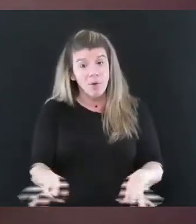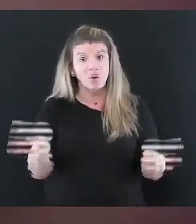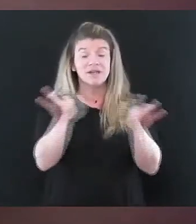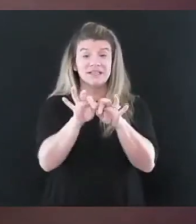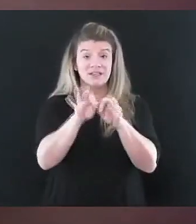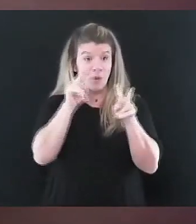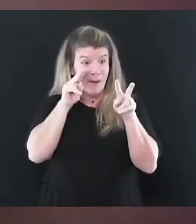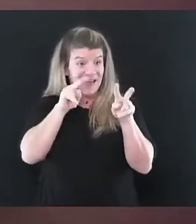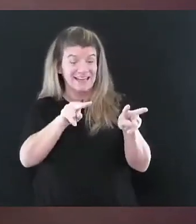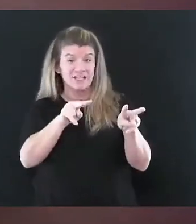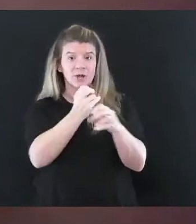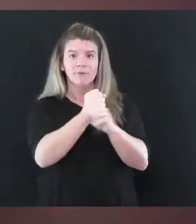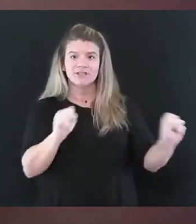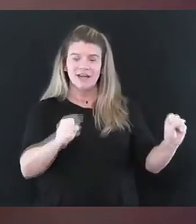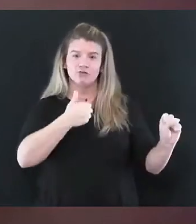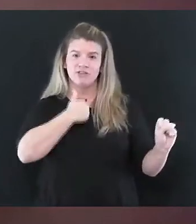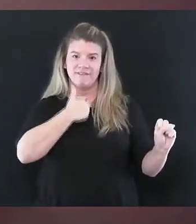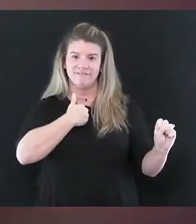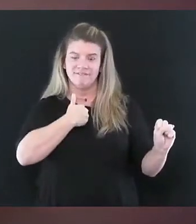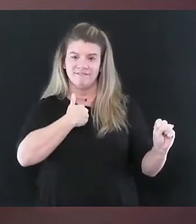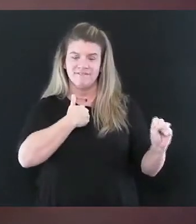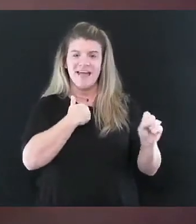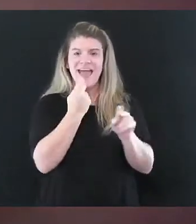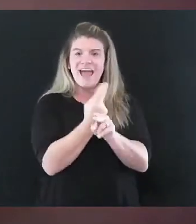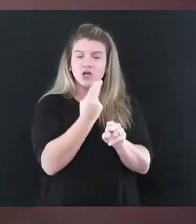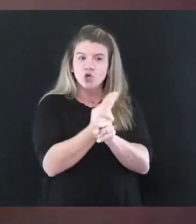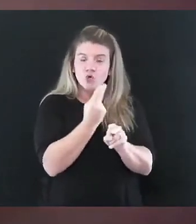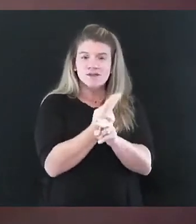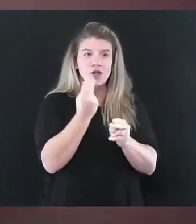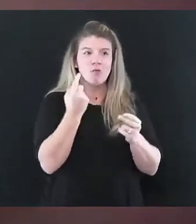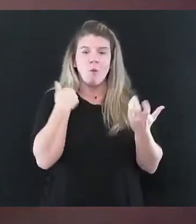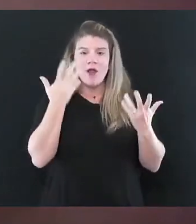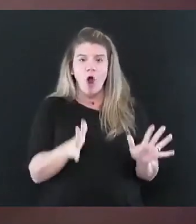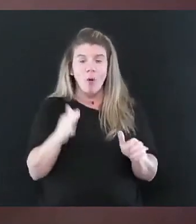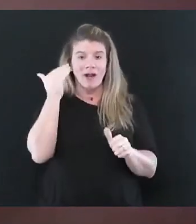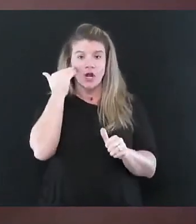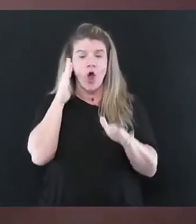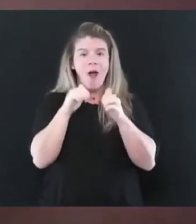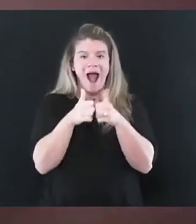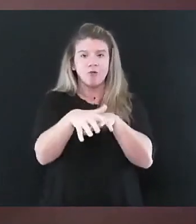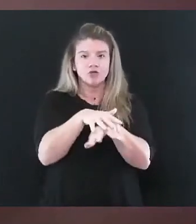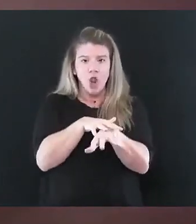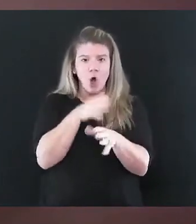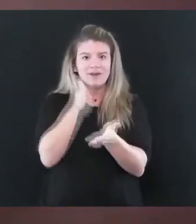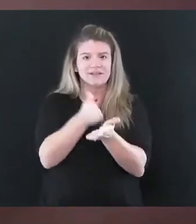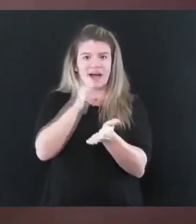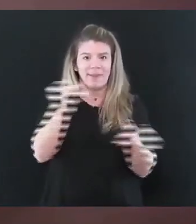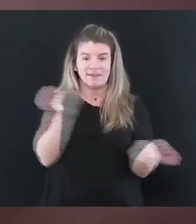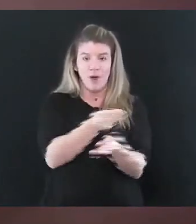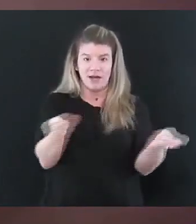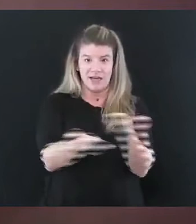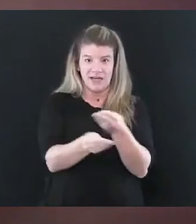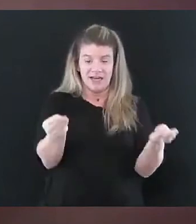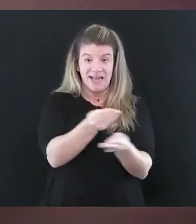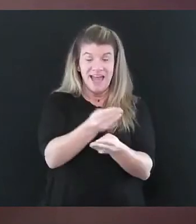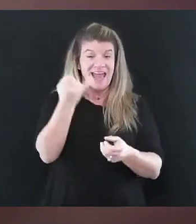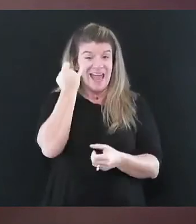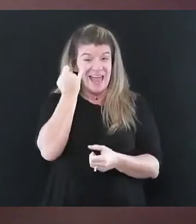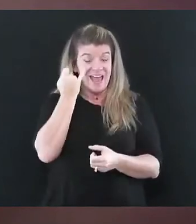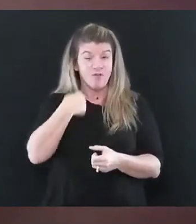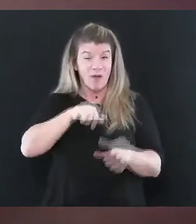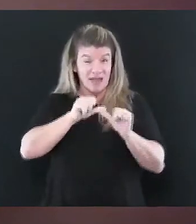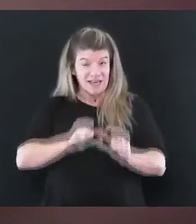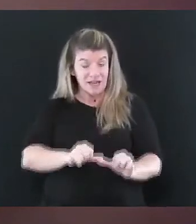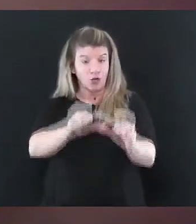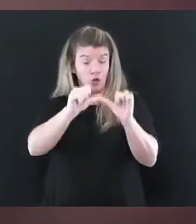to protecting ourselves and using the power that we have to slow and stop the spread of COVID-19. And if we keep our